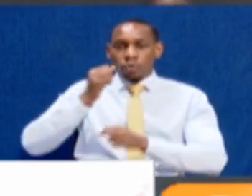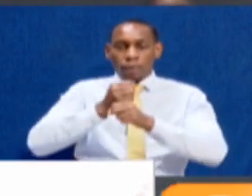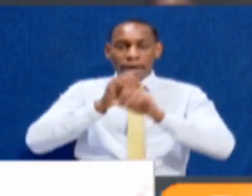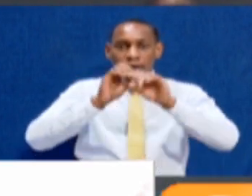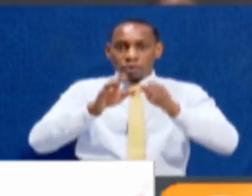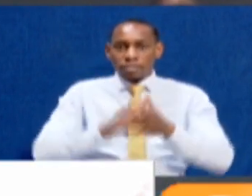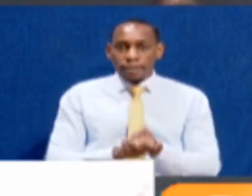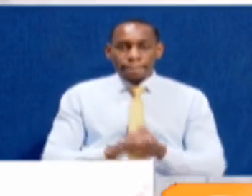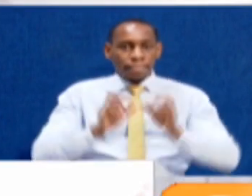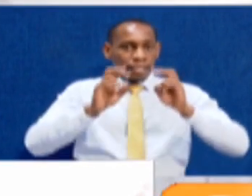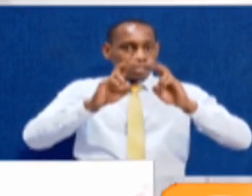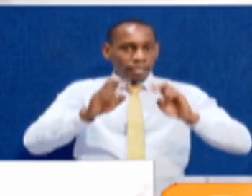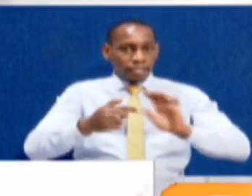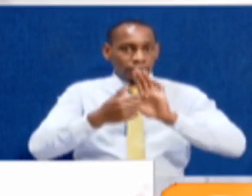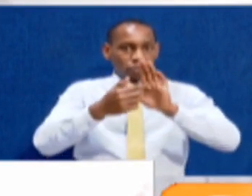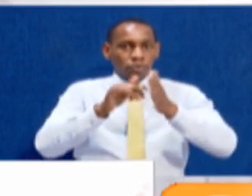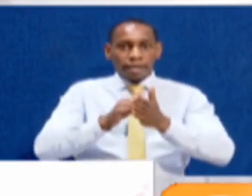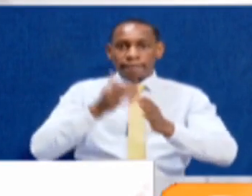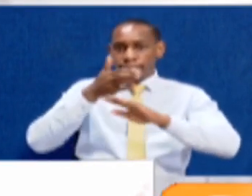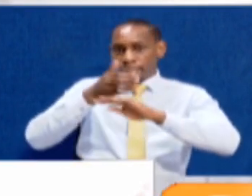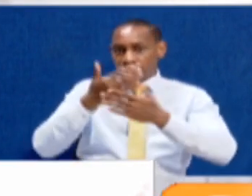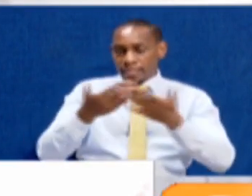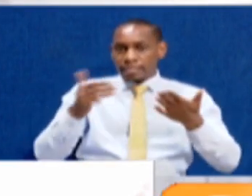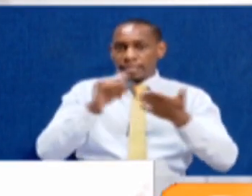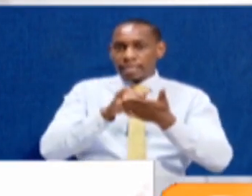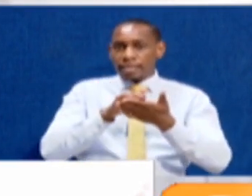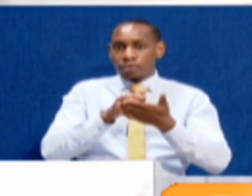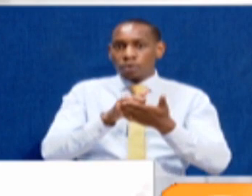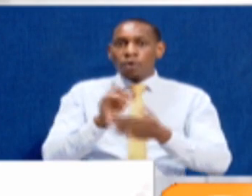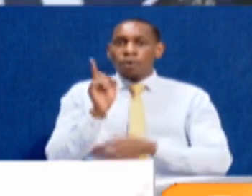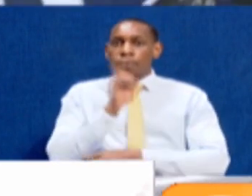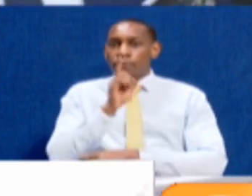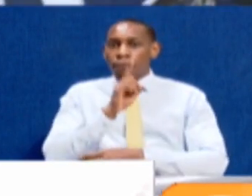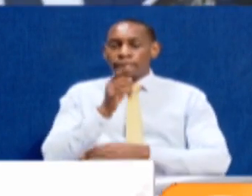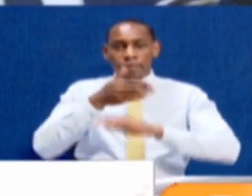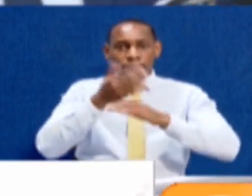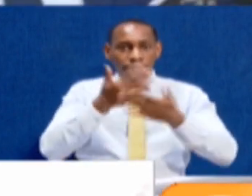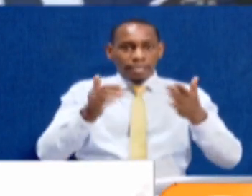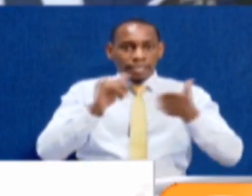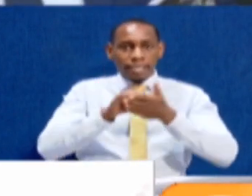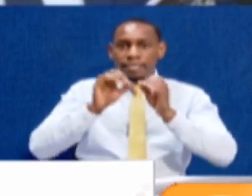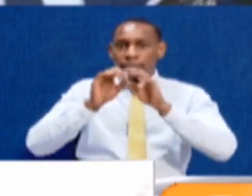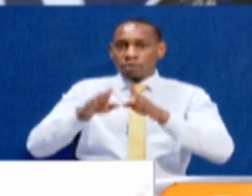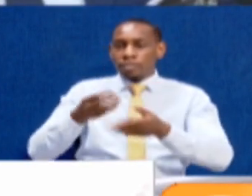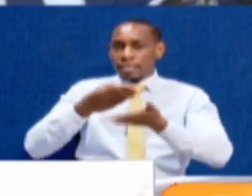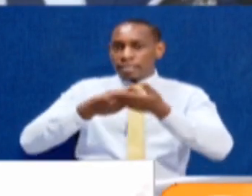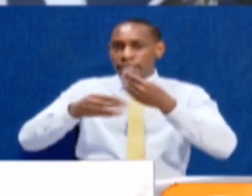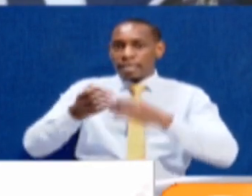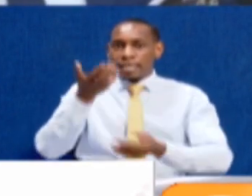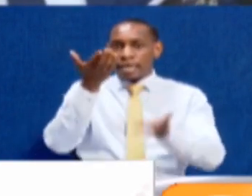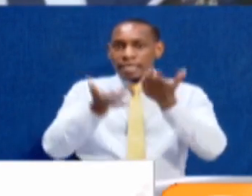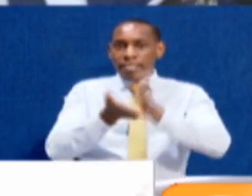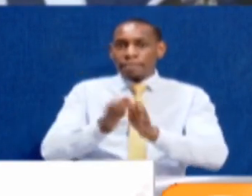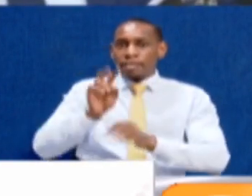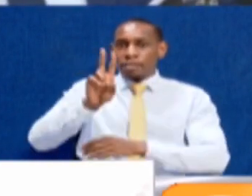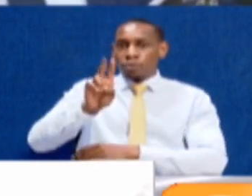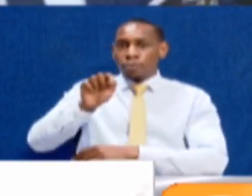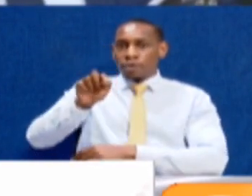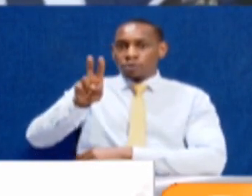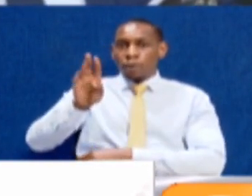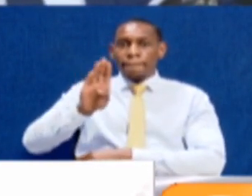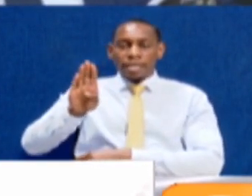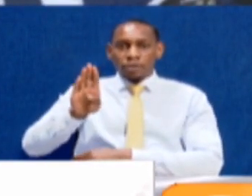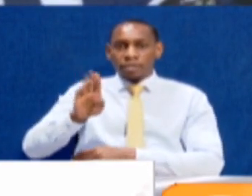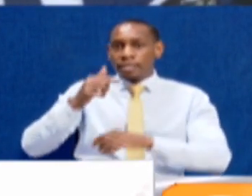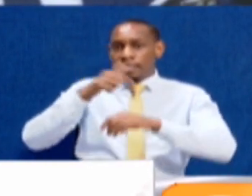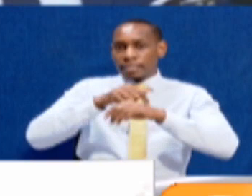jobs lost. The study also cited piracy as a critical form of illicit trade, resulting to loss of sales estimated at 2.2 billion